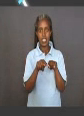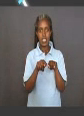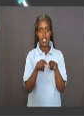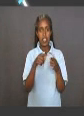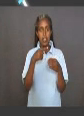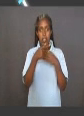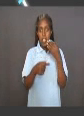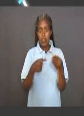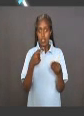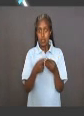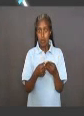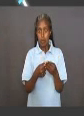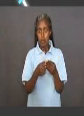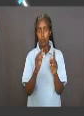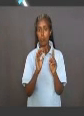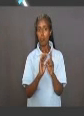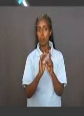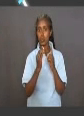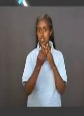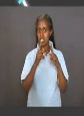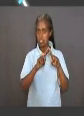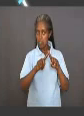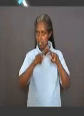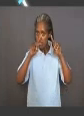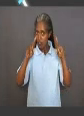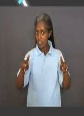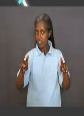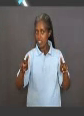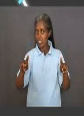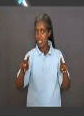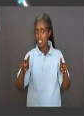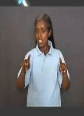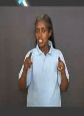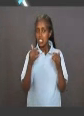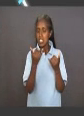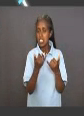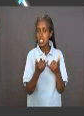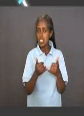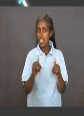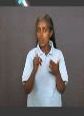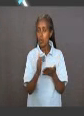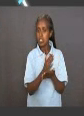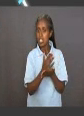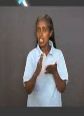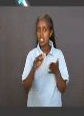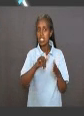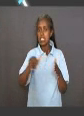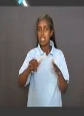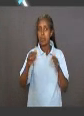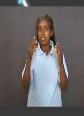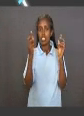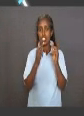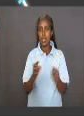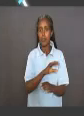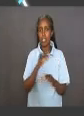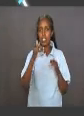Even though they are positioned differently, they share the same shape and the